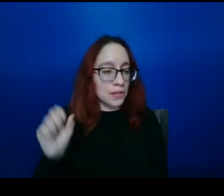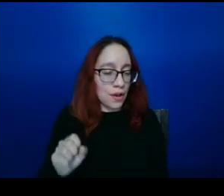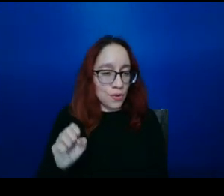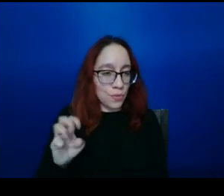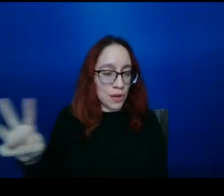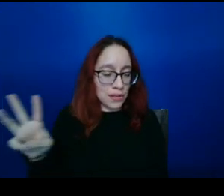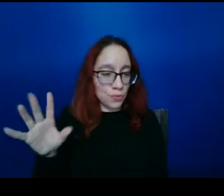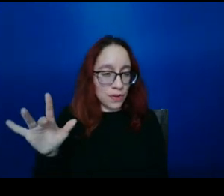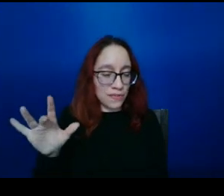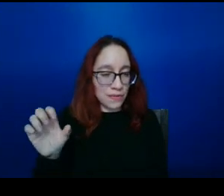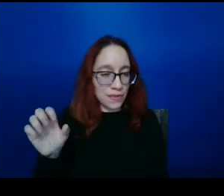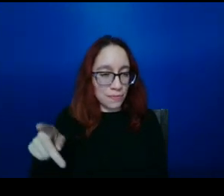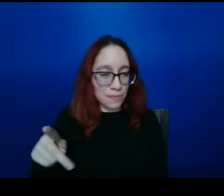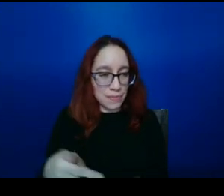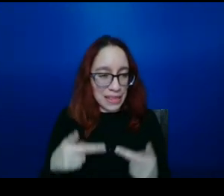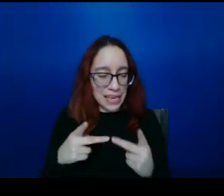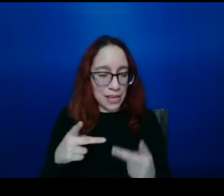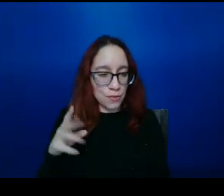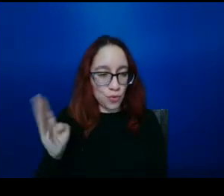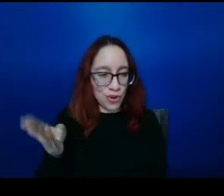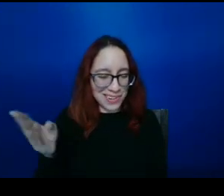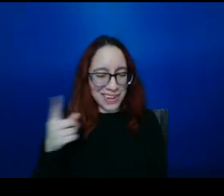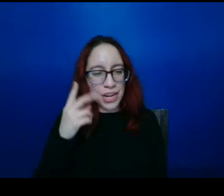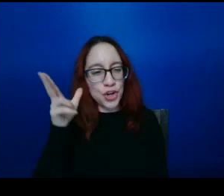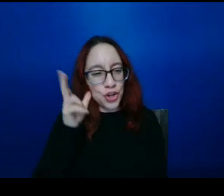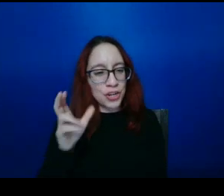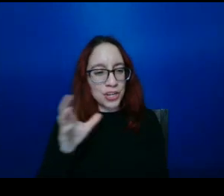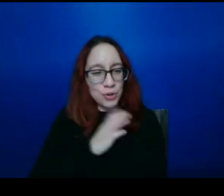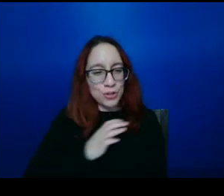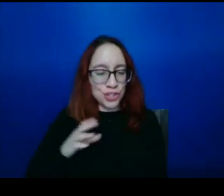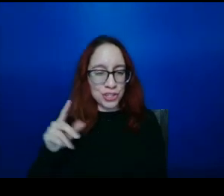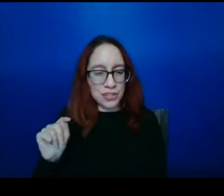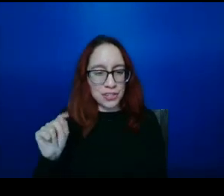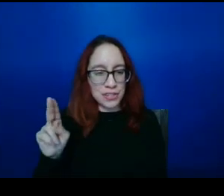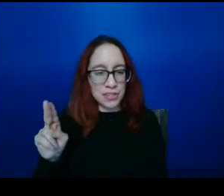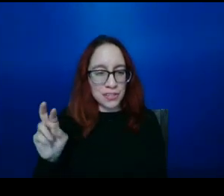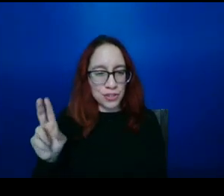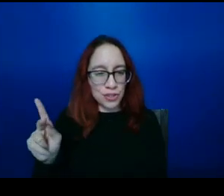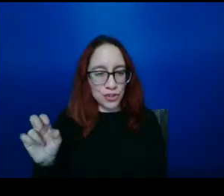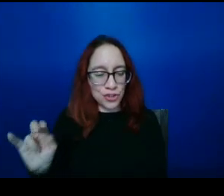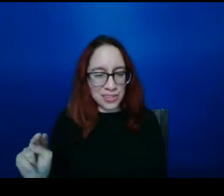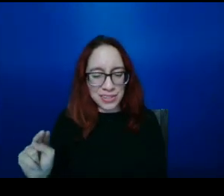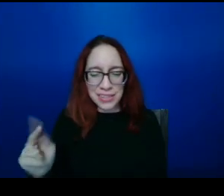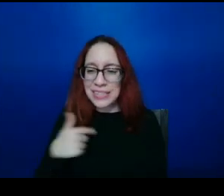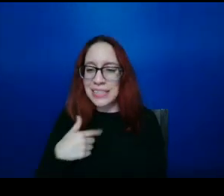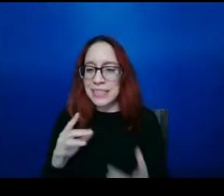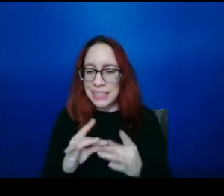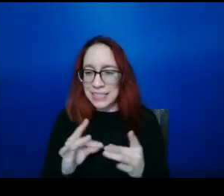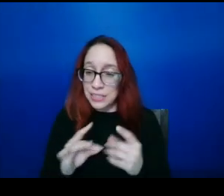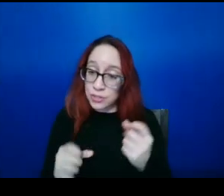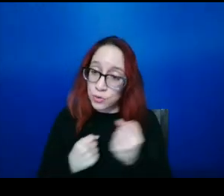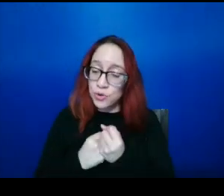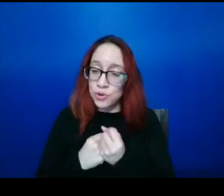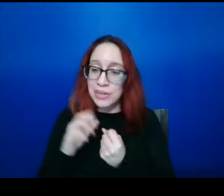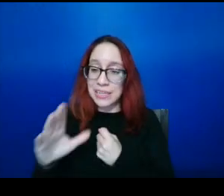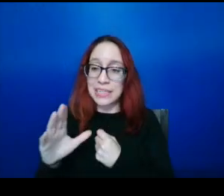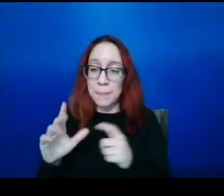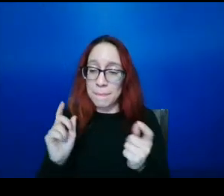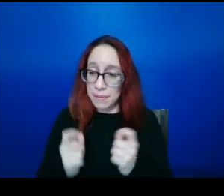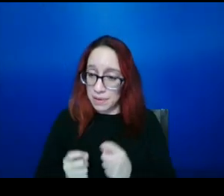Beach. I heard what Commissioner Turkin was saying just a few minutes ago before comments open, and I'd like to speak in support of his